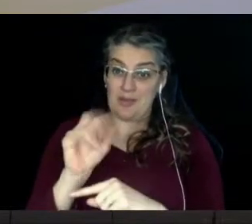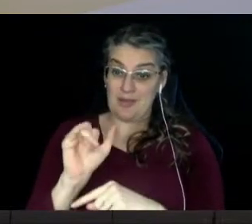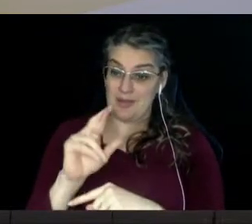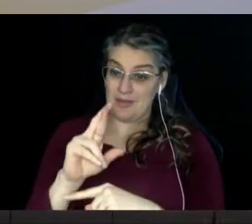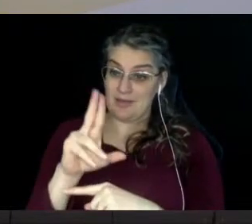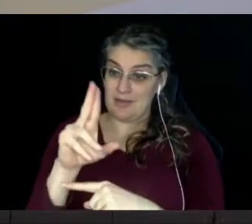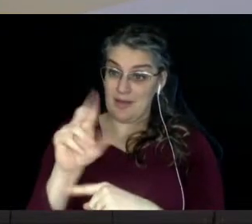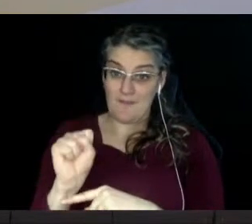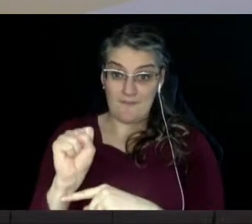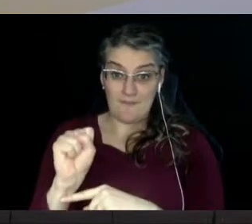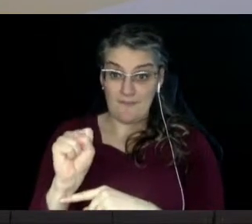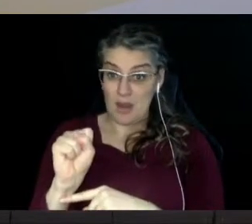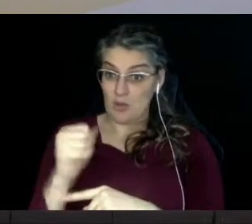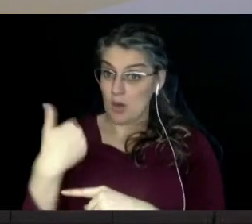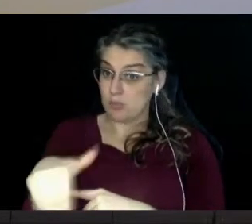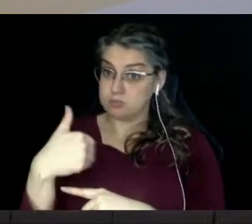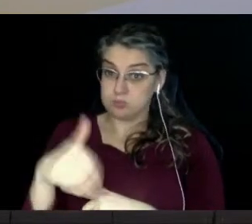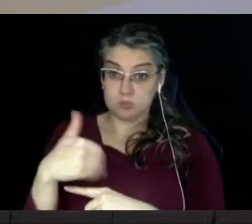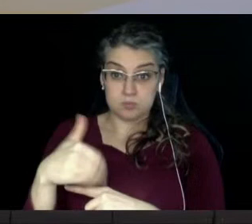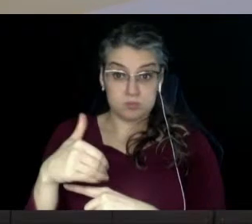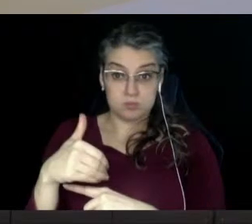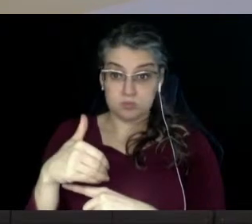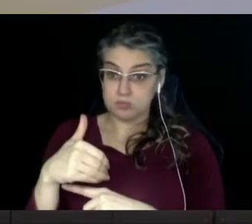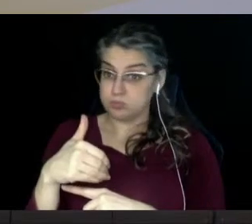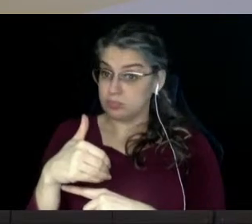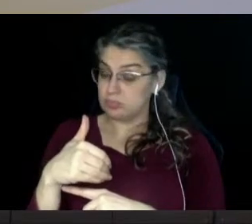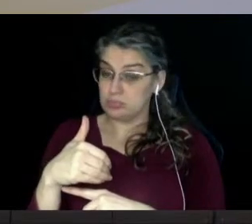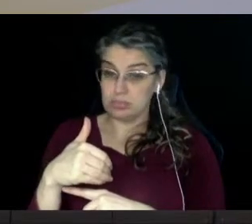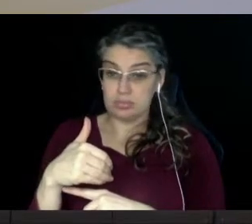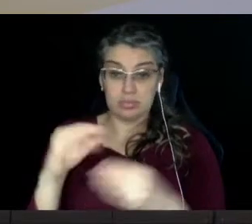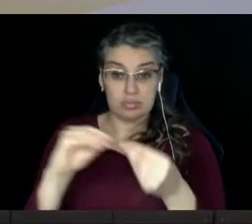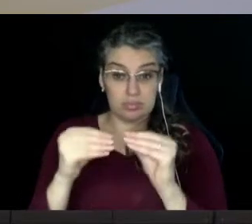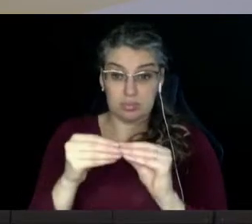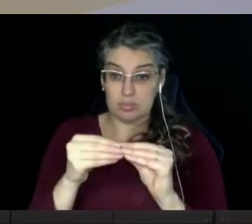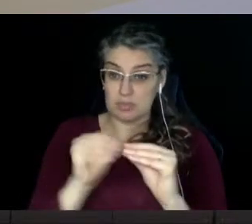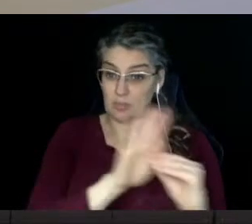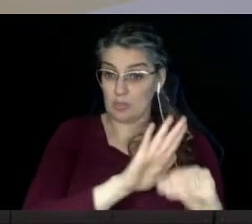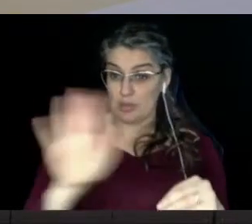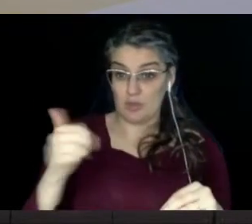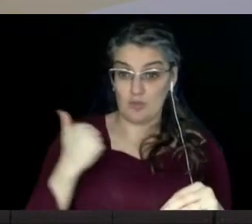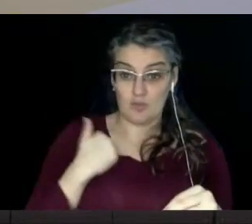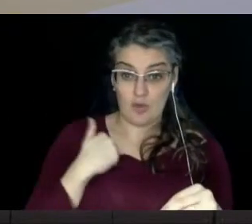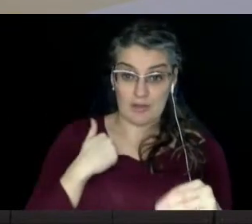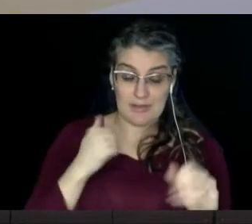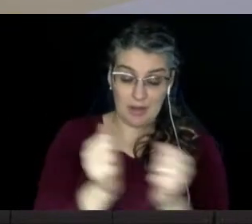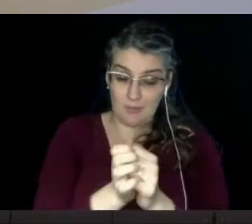is increasing elsewhere outside the region in particular.